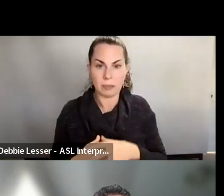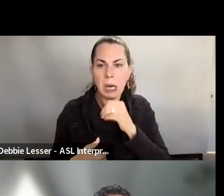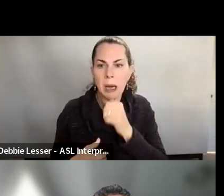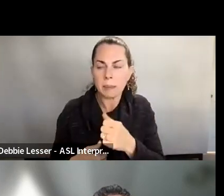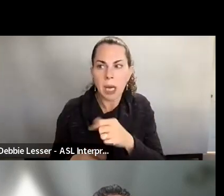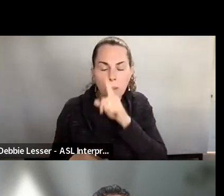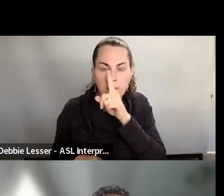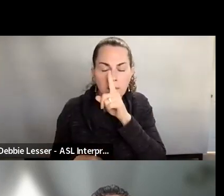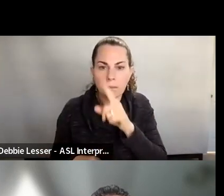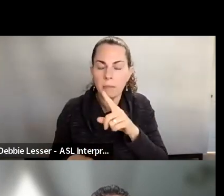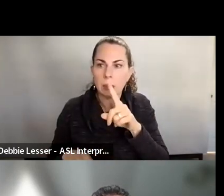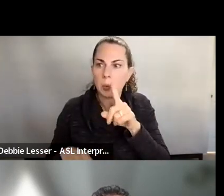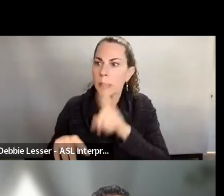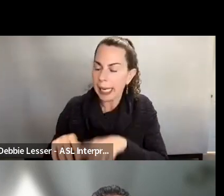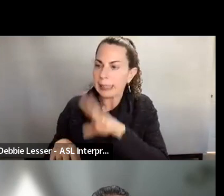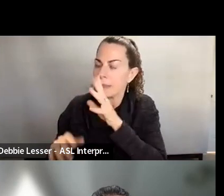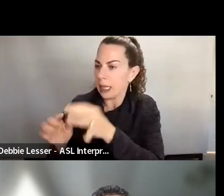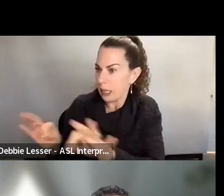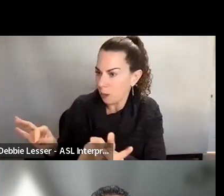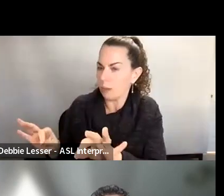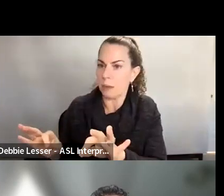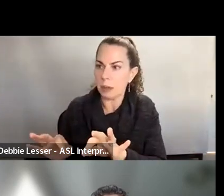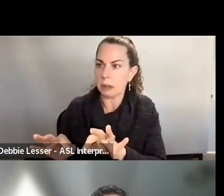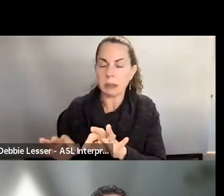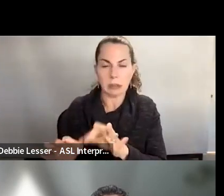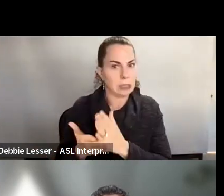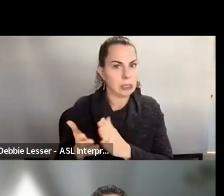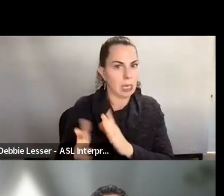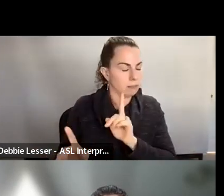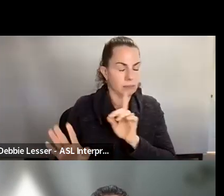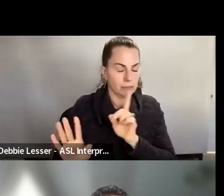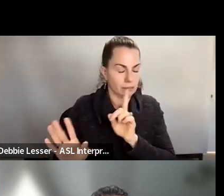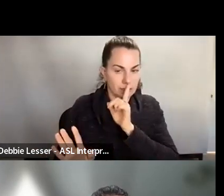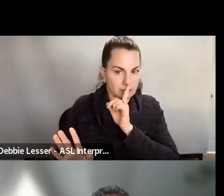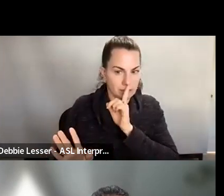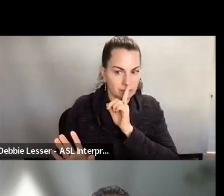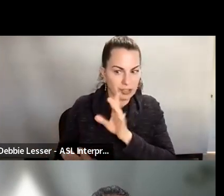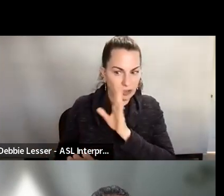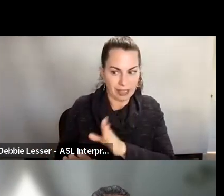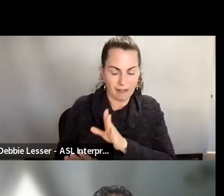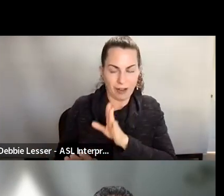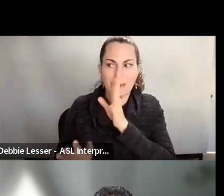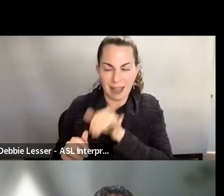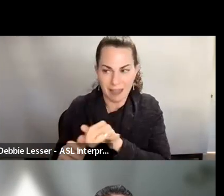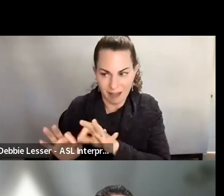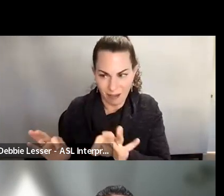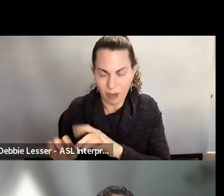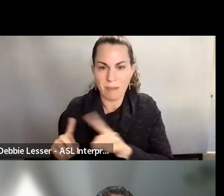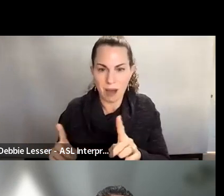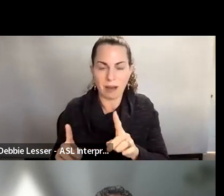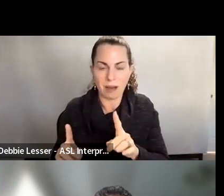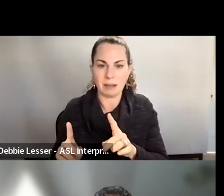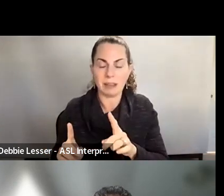speak the language. In some cases, there were some that should never open their mouth in that language. But what I'm saying is that you don't have